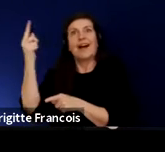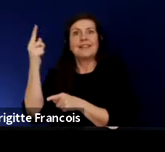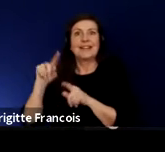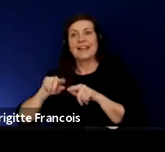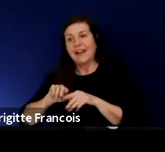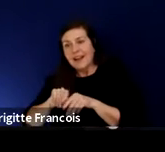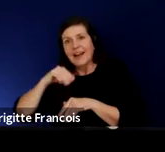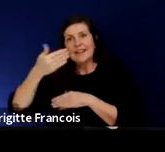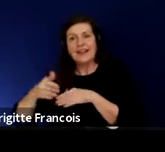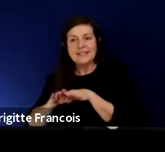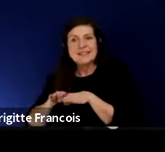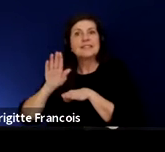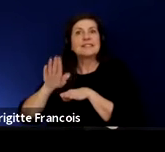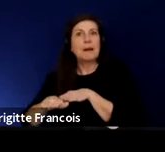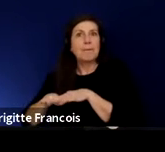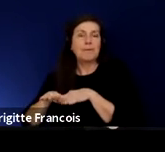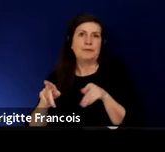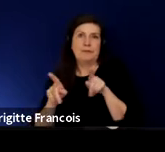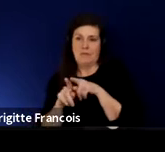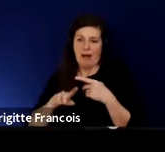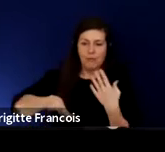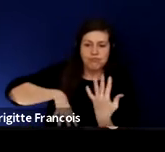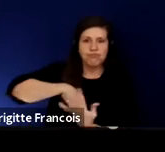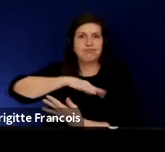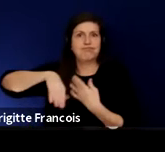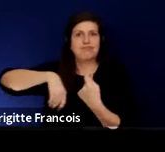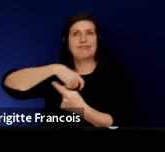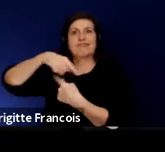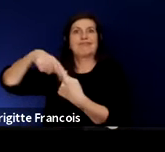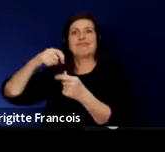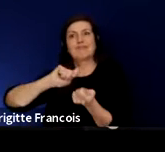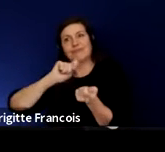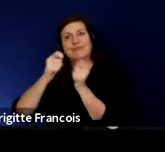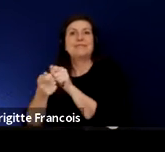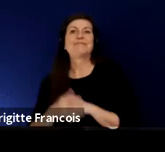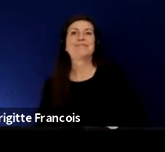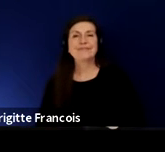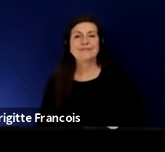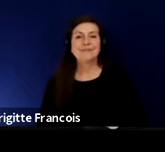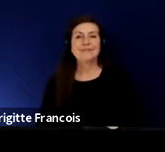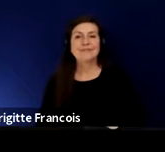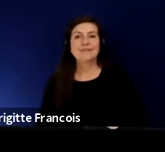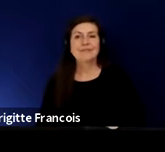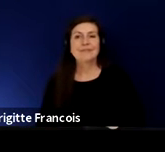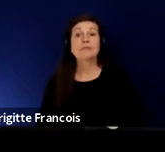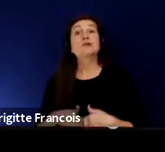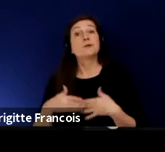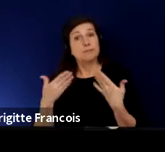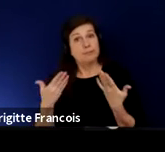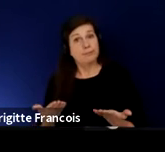well, starting some kind of revolution for users, I hope. So with that, I